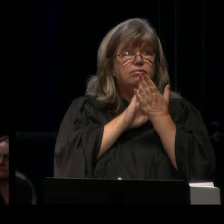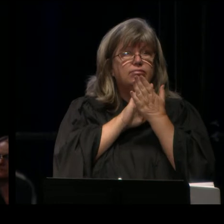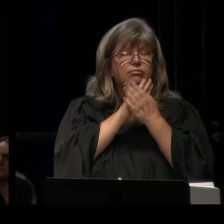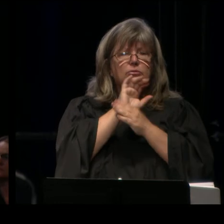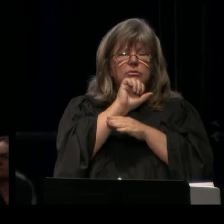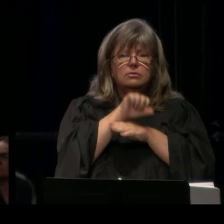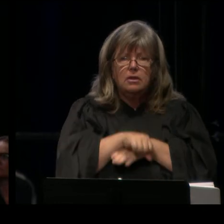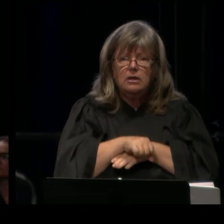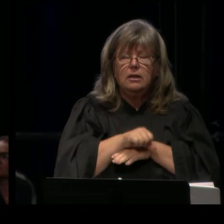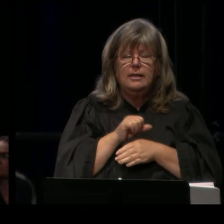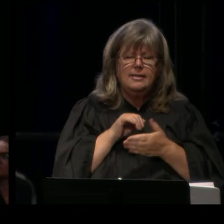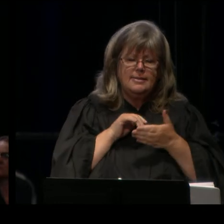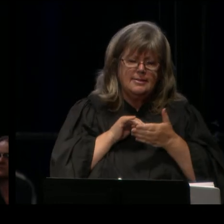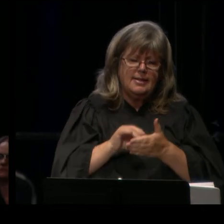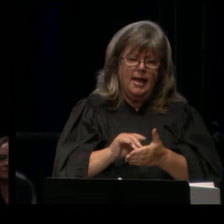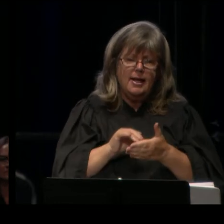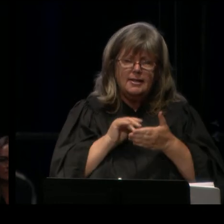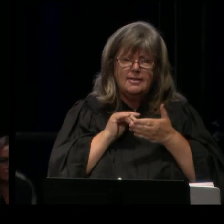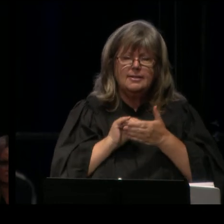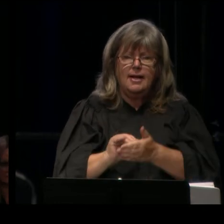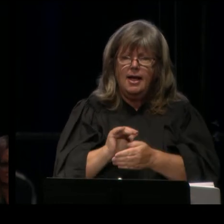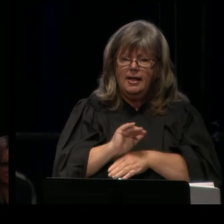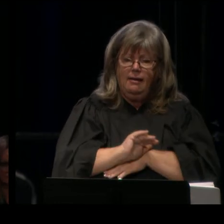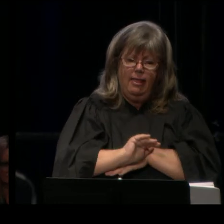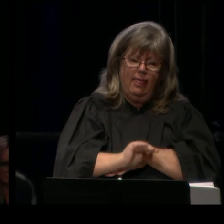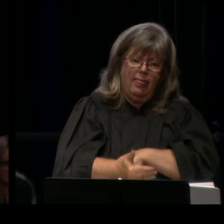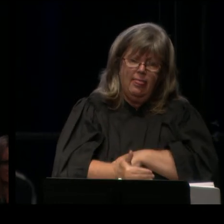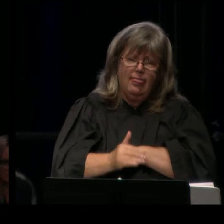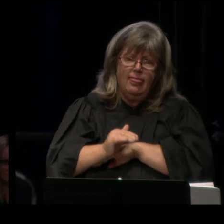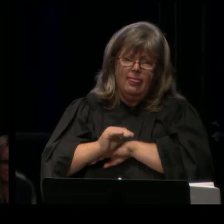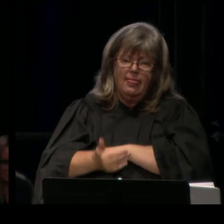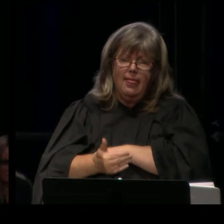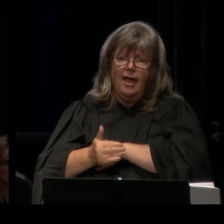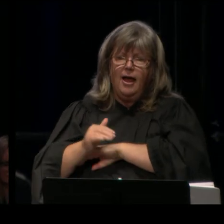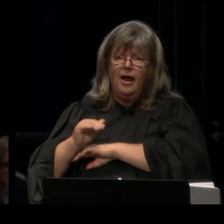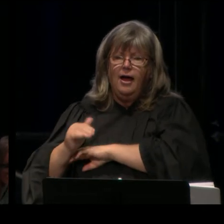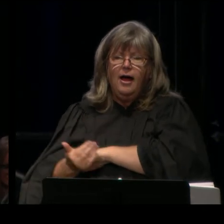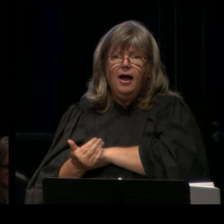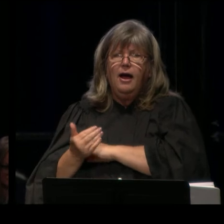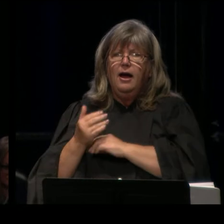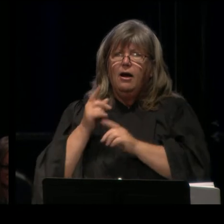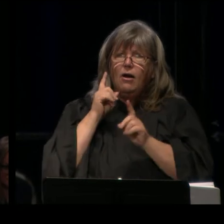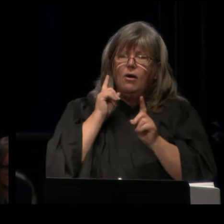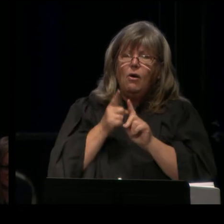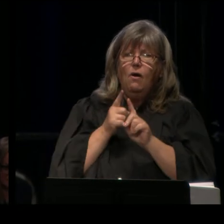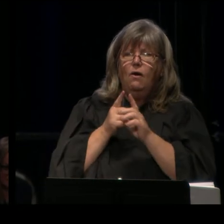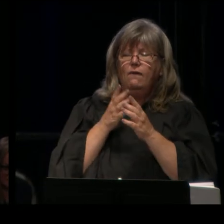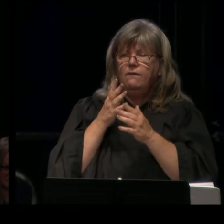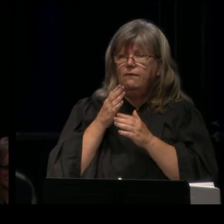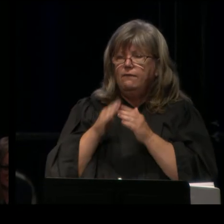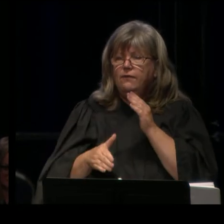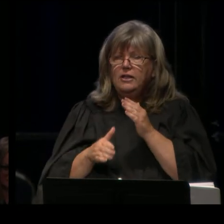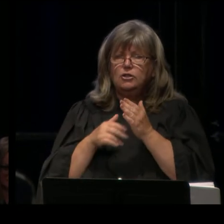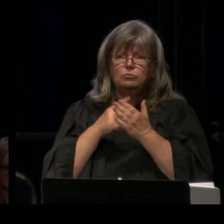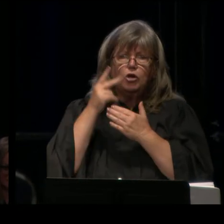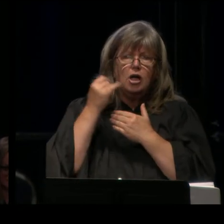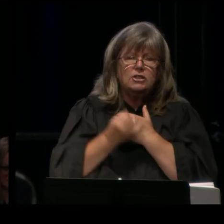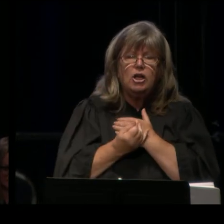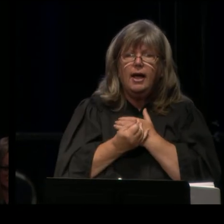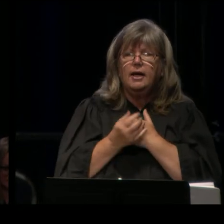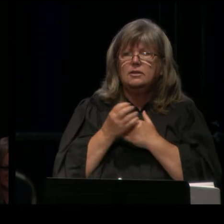Endless study sessions and all-nighters dedicated to finishing that project or getting through some tough exams.